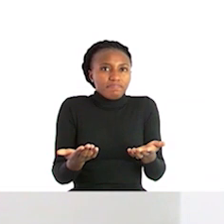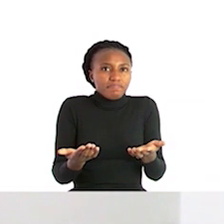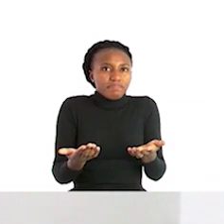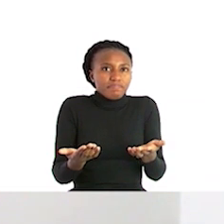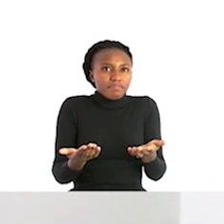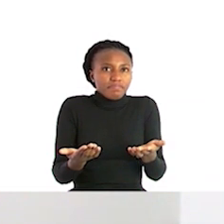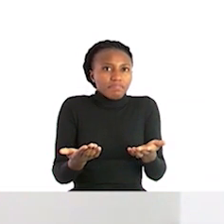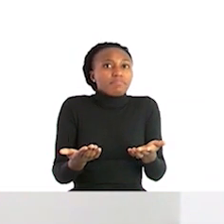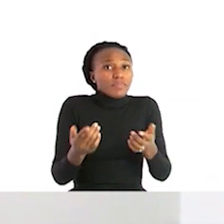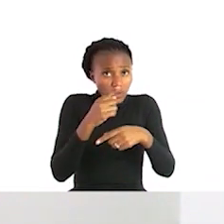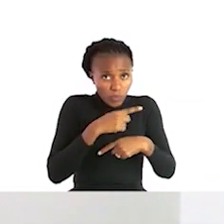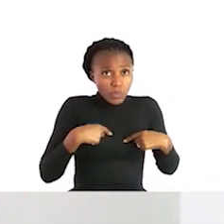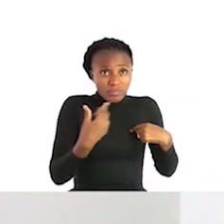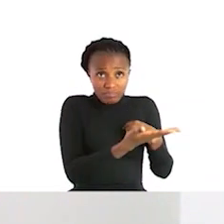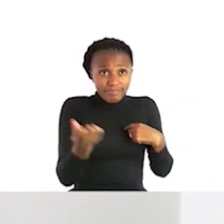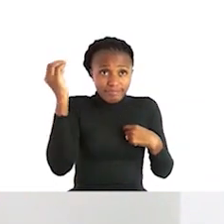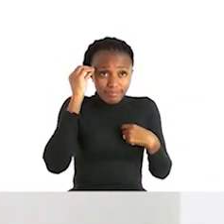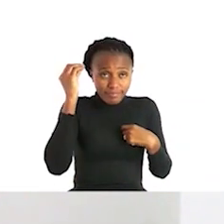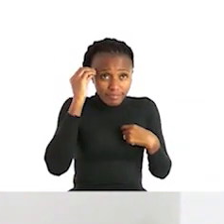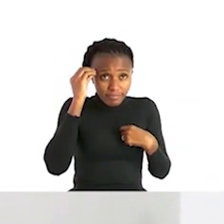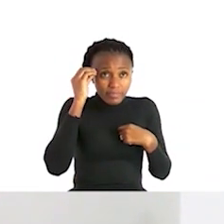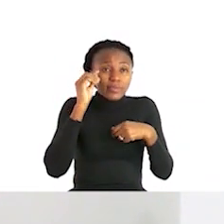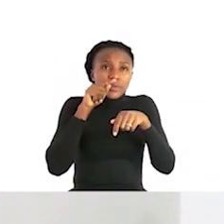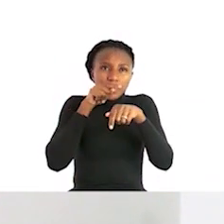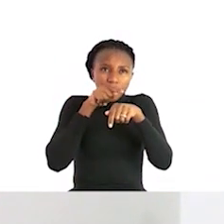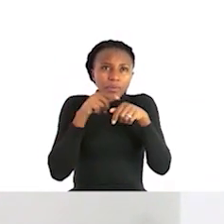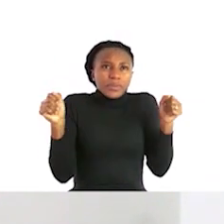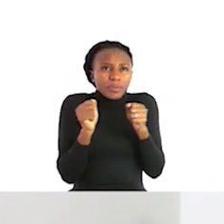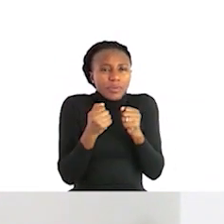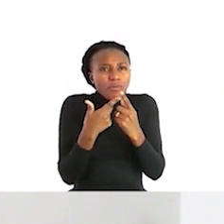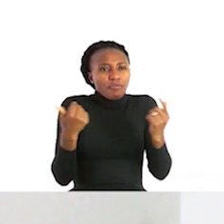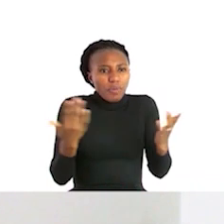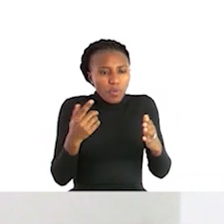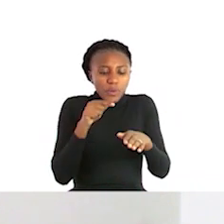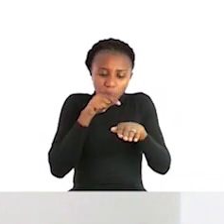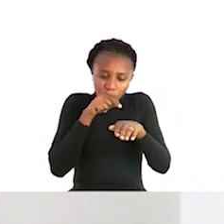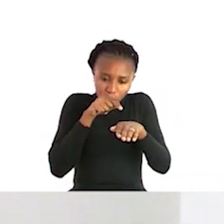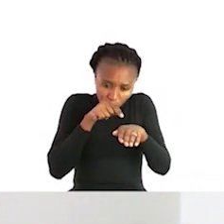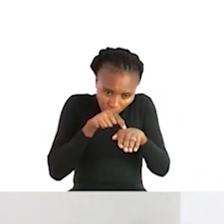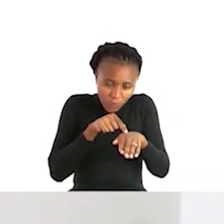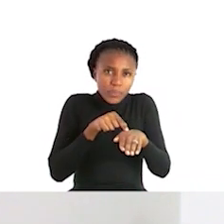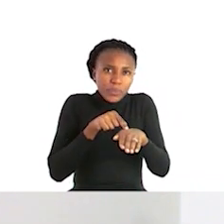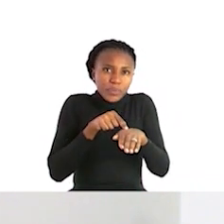all know, malaria is caused by a protozoan, which is like a virus